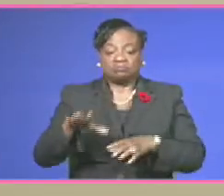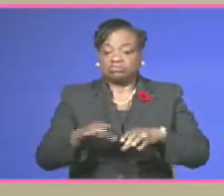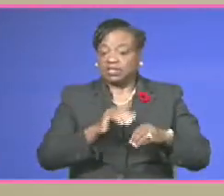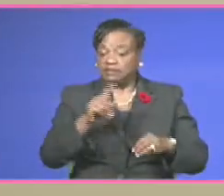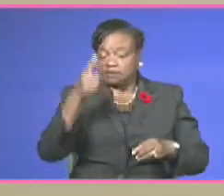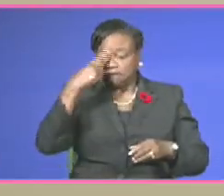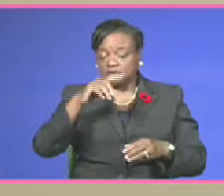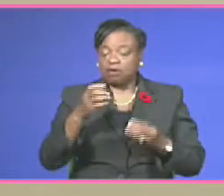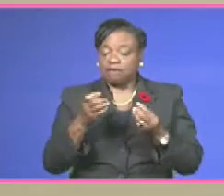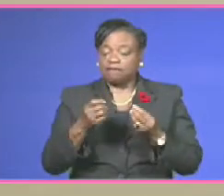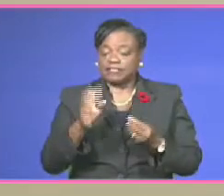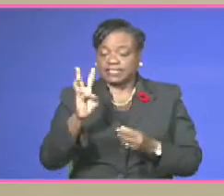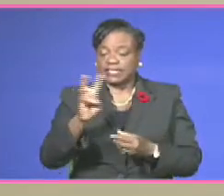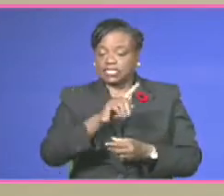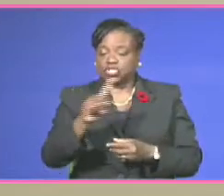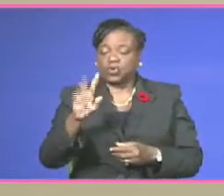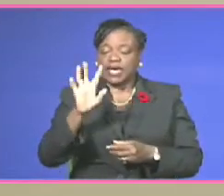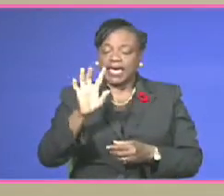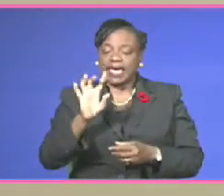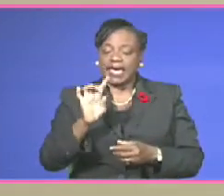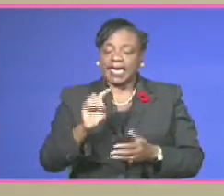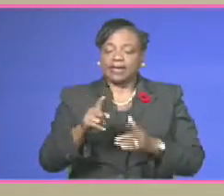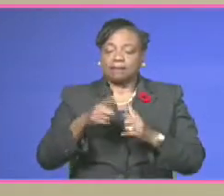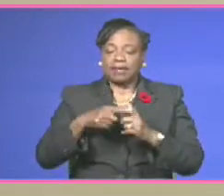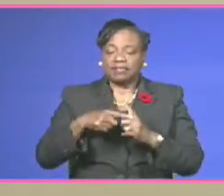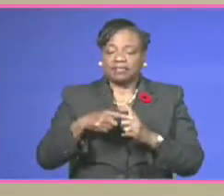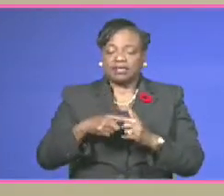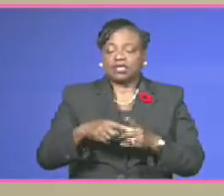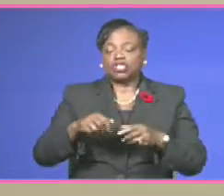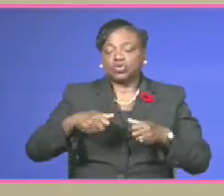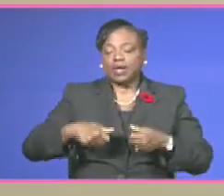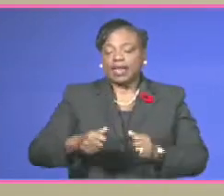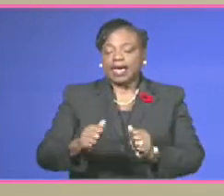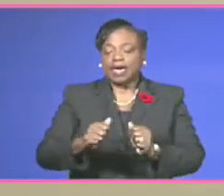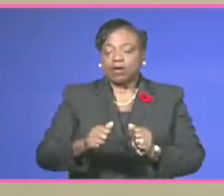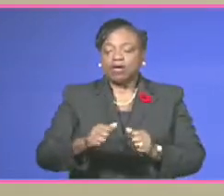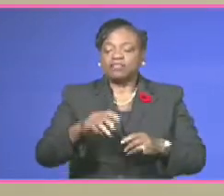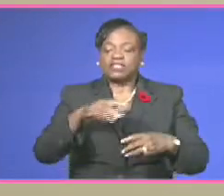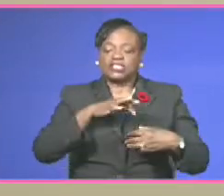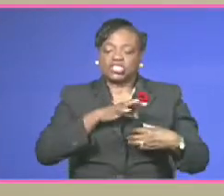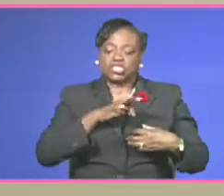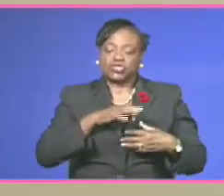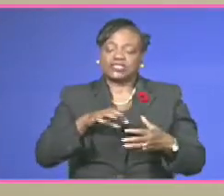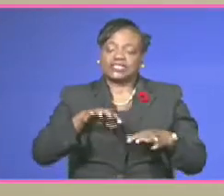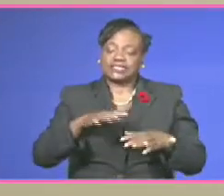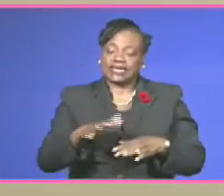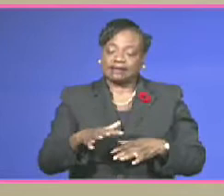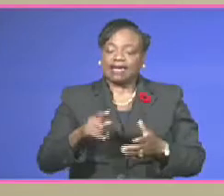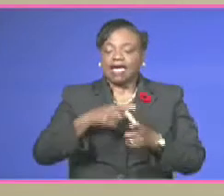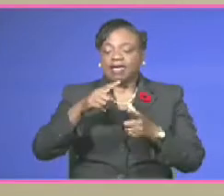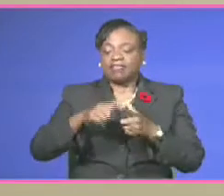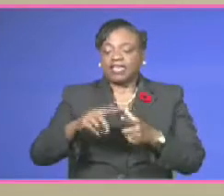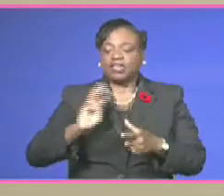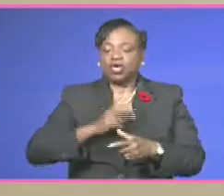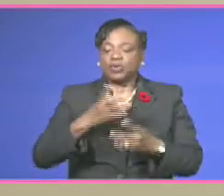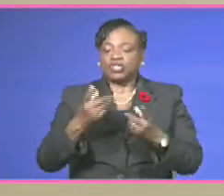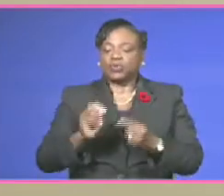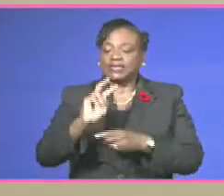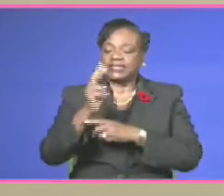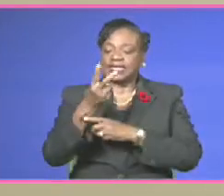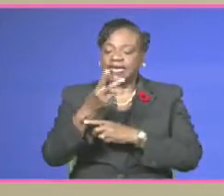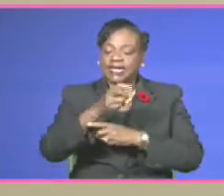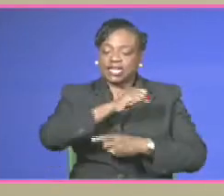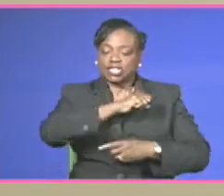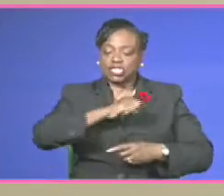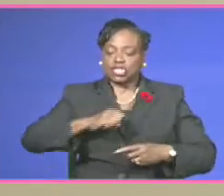months, 6 to 8 months, to allow the tissues to settle and a proper capsule to form. And then we do a second surgery where we put